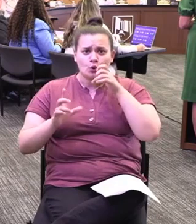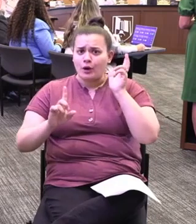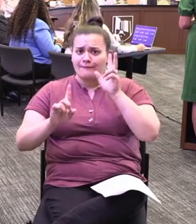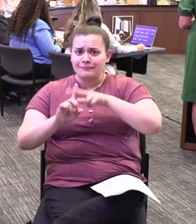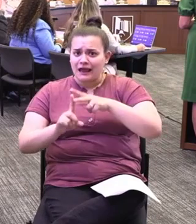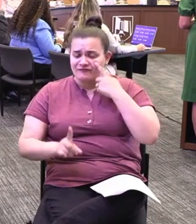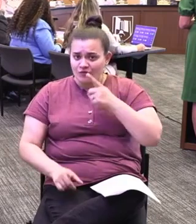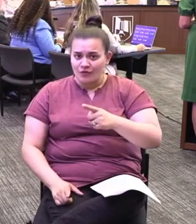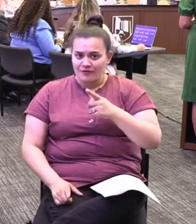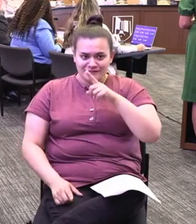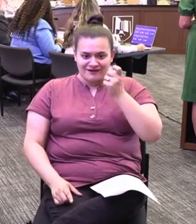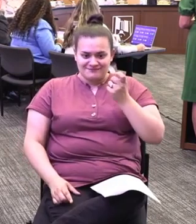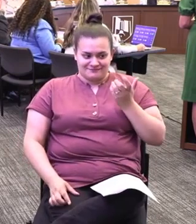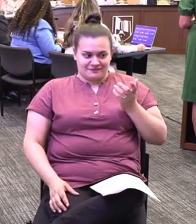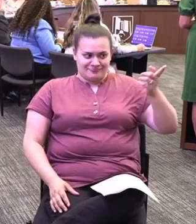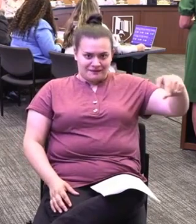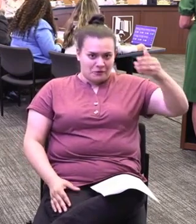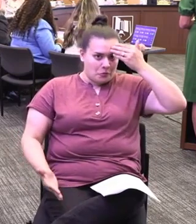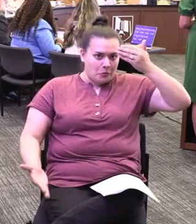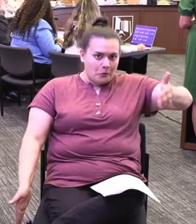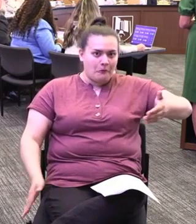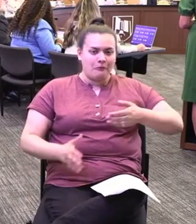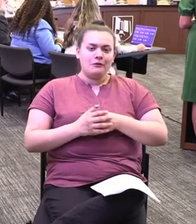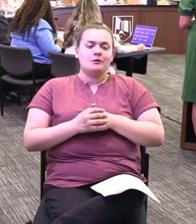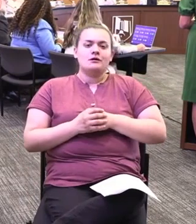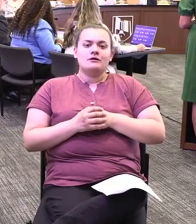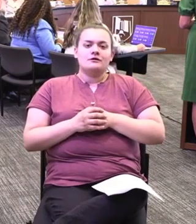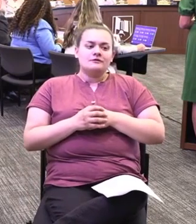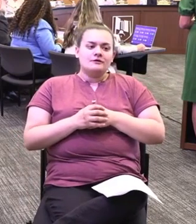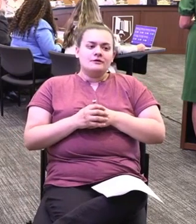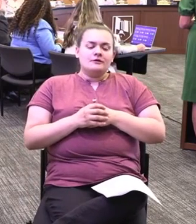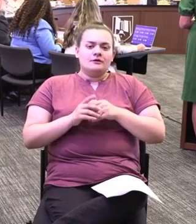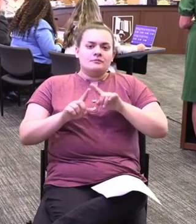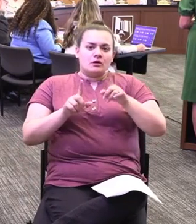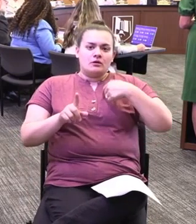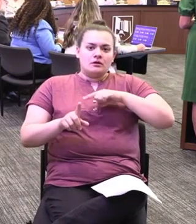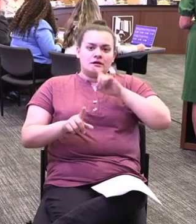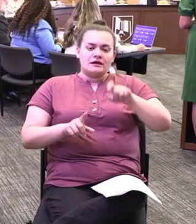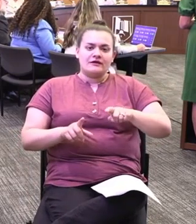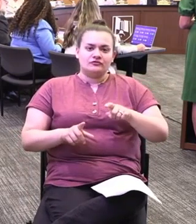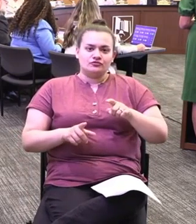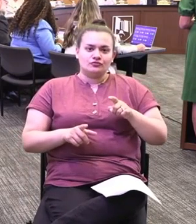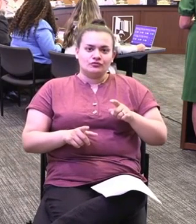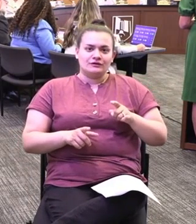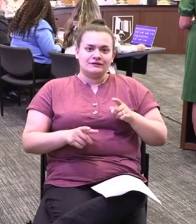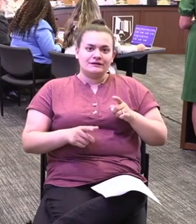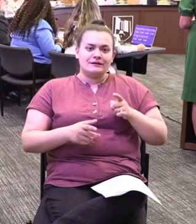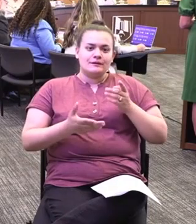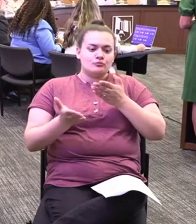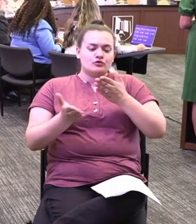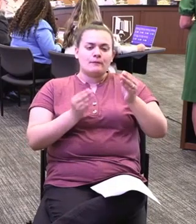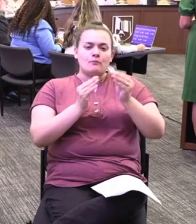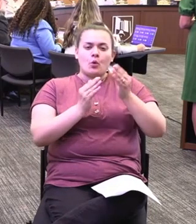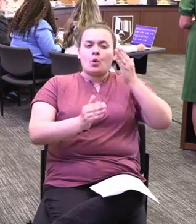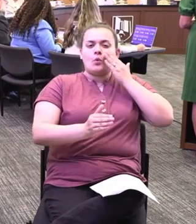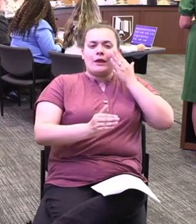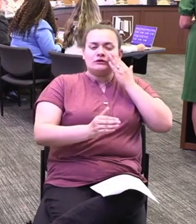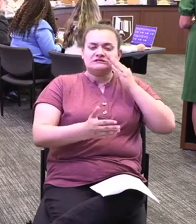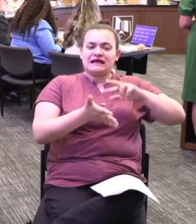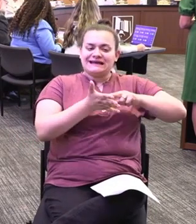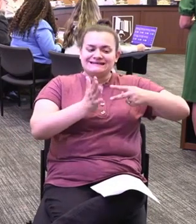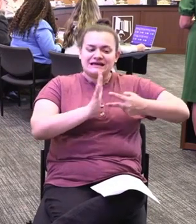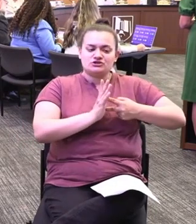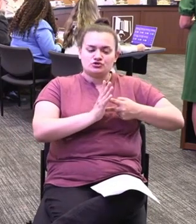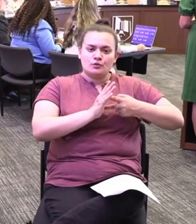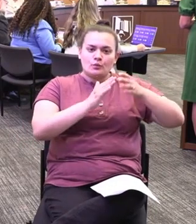apply for just because they don't know about it. But we need to just raise more awareness and be more intentional with getting into